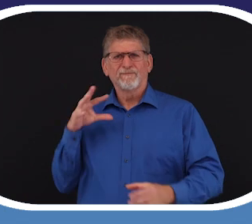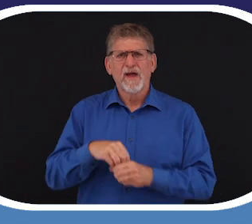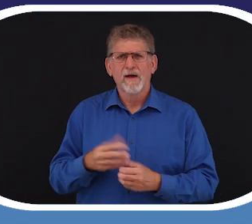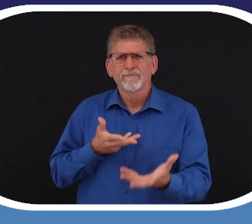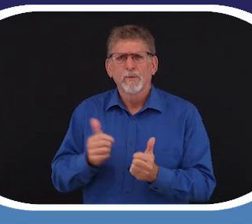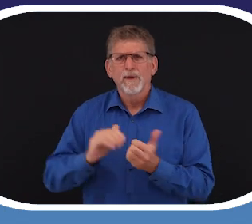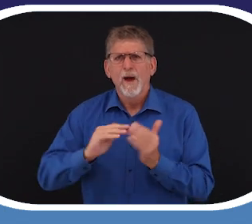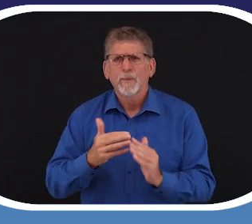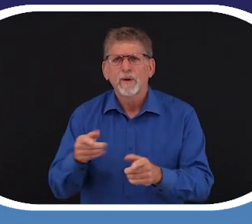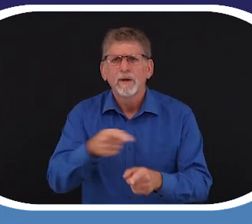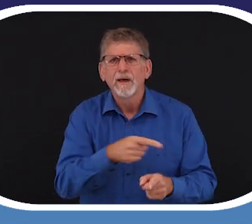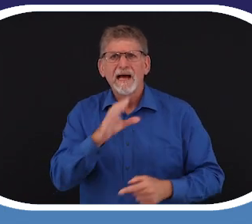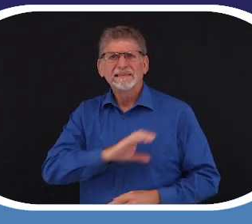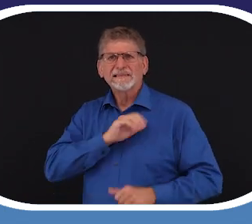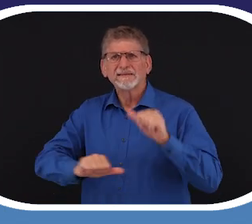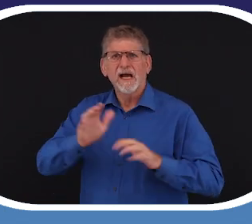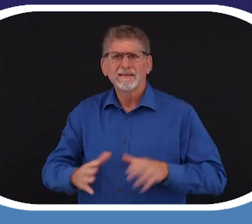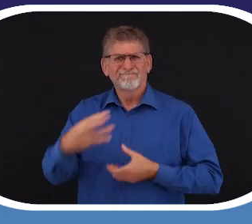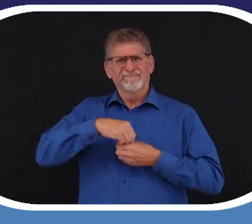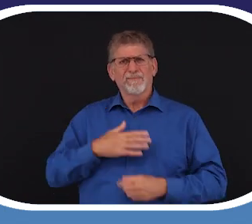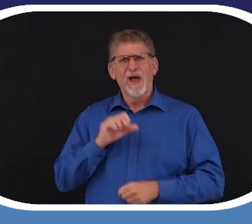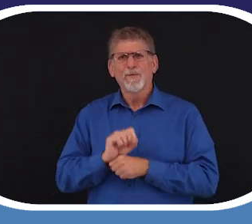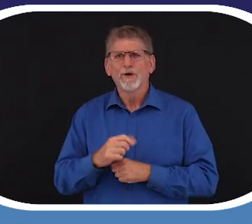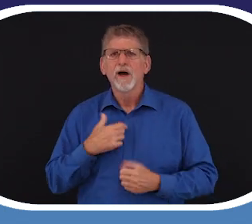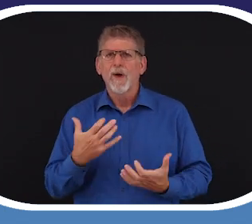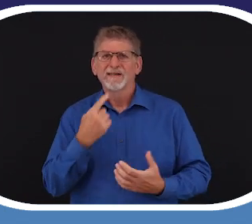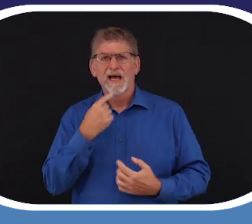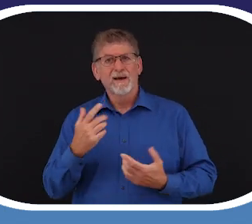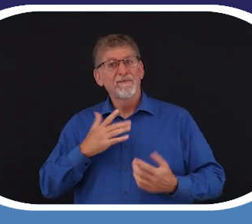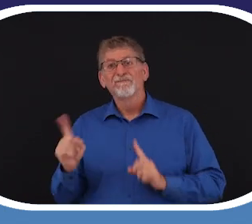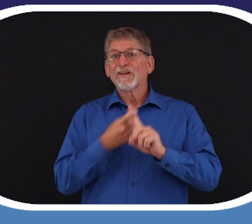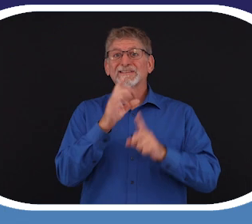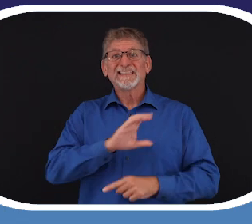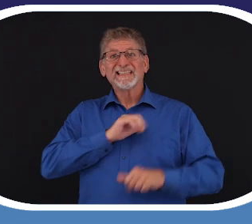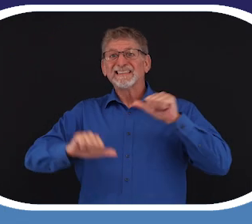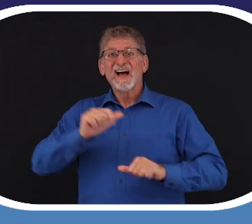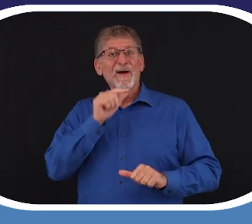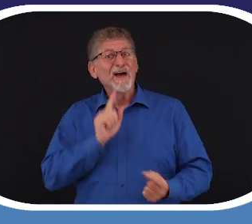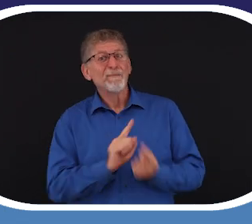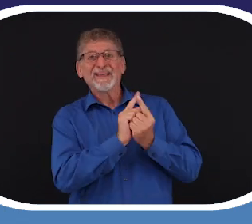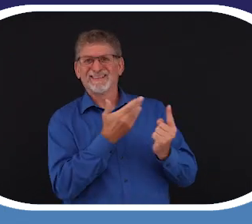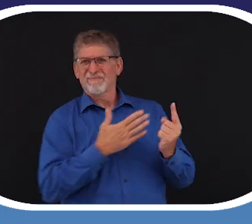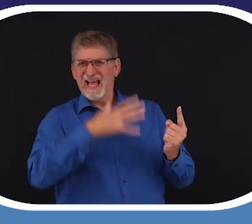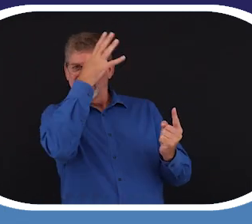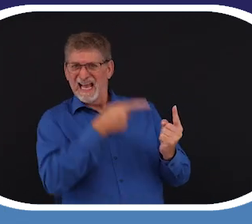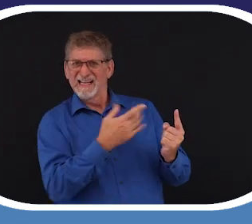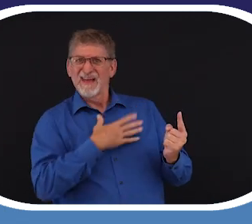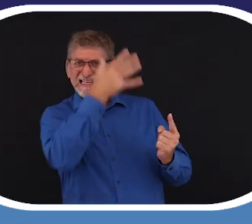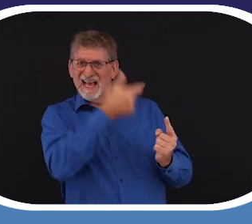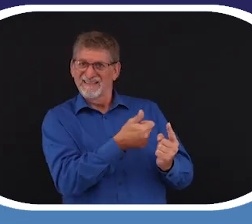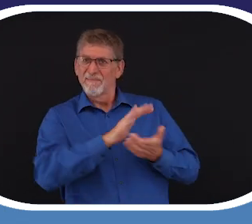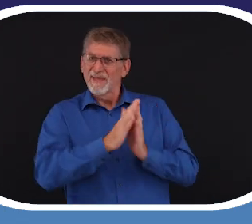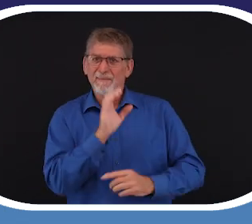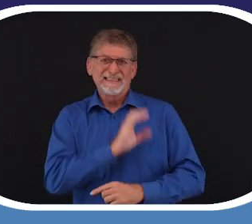scientist I met was actually my dad. My dad actually became a citizen scientist after he was navigating, trying to better understand what his wife, my mother,